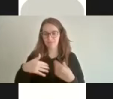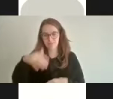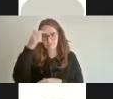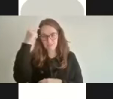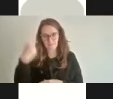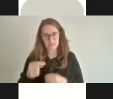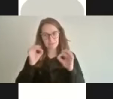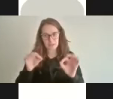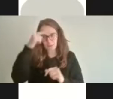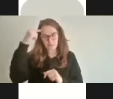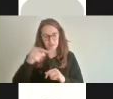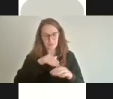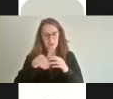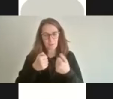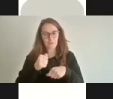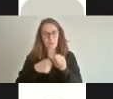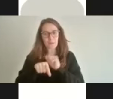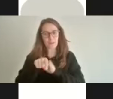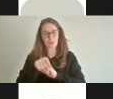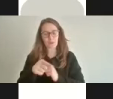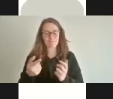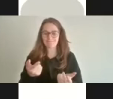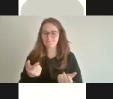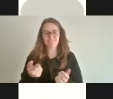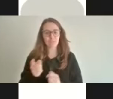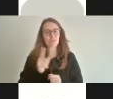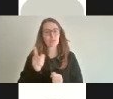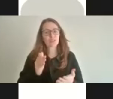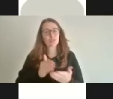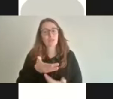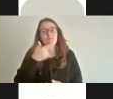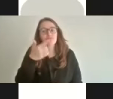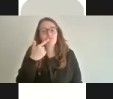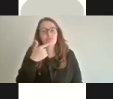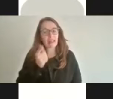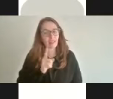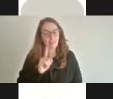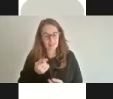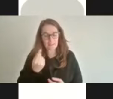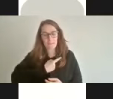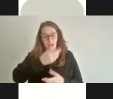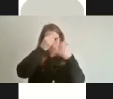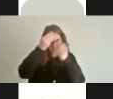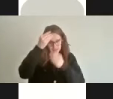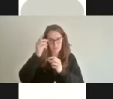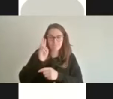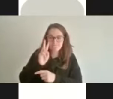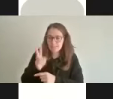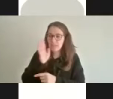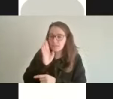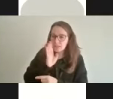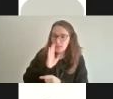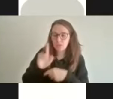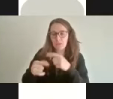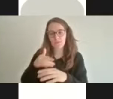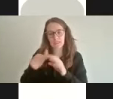difficult movement for not just those people who have learning disabilities. I think it's it's